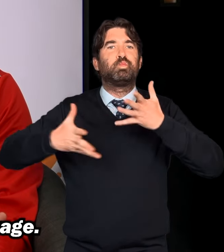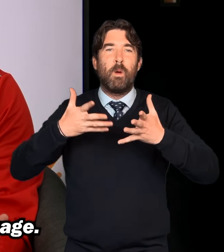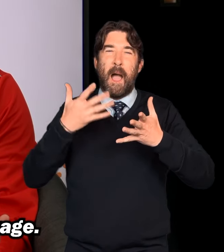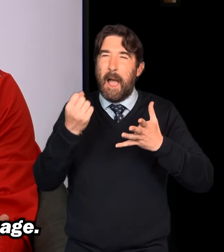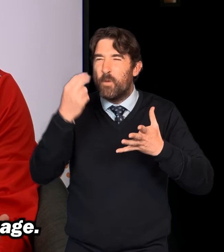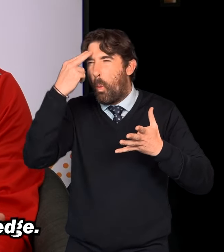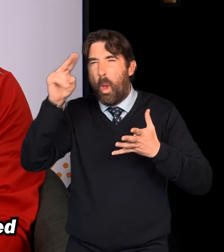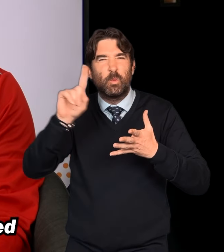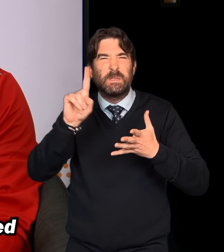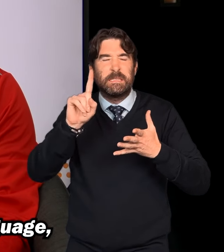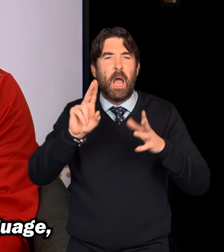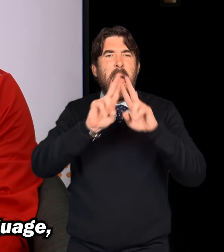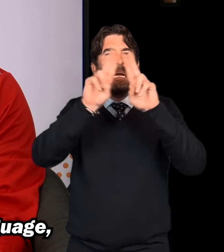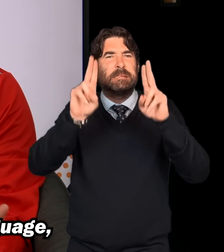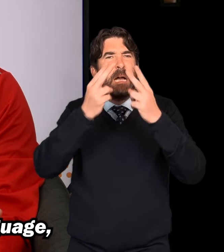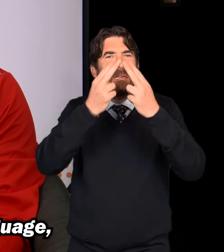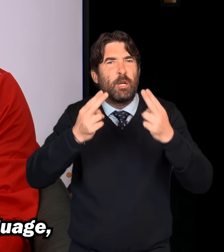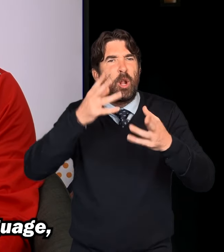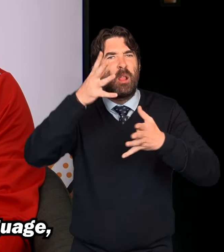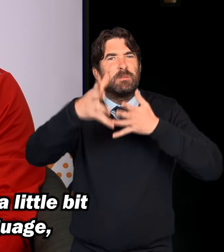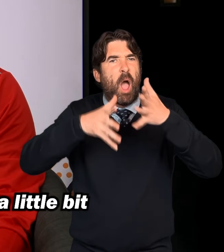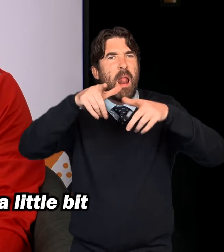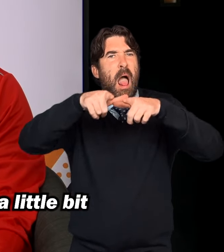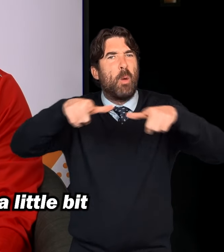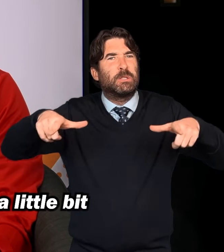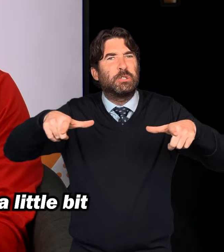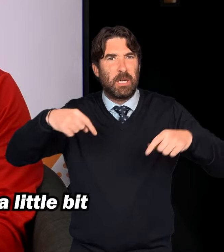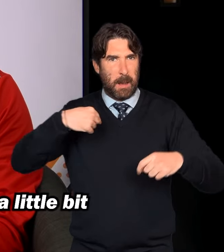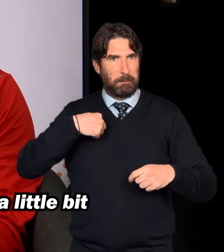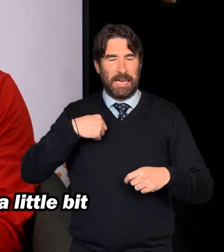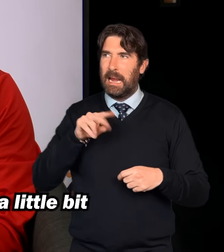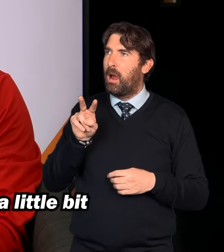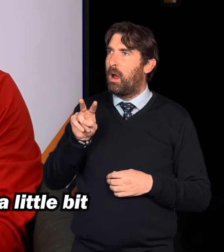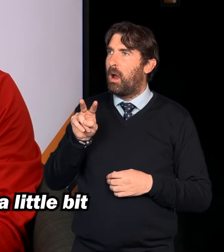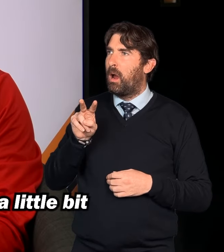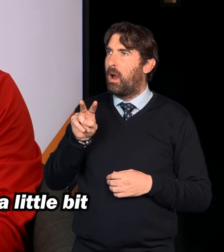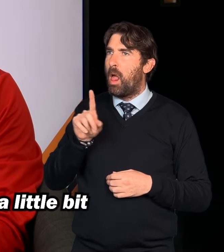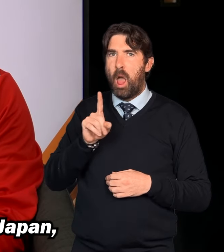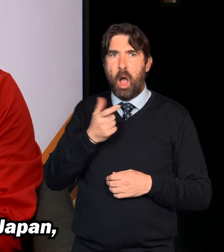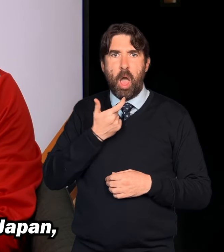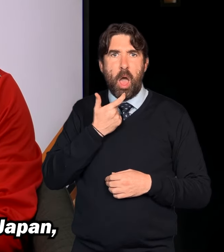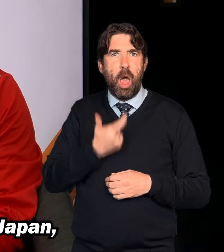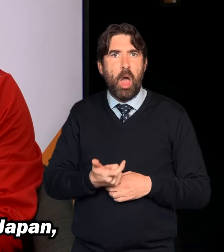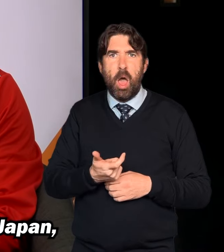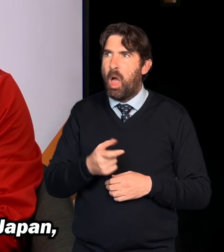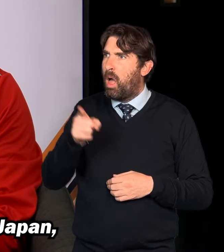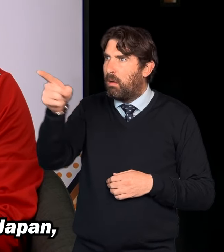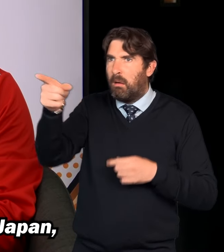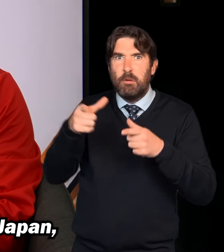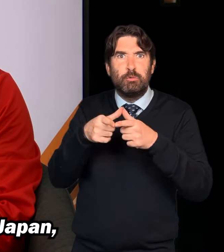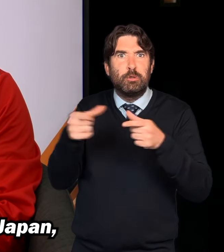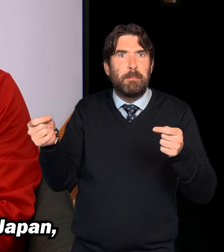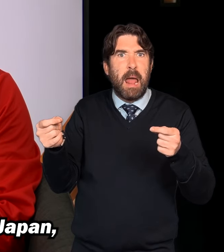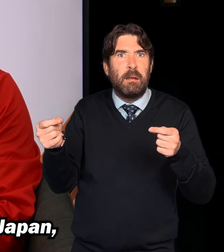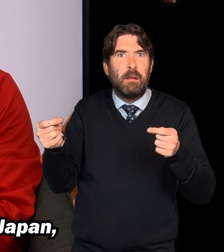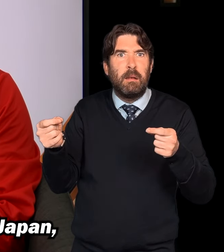obviously use sign language, but there's a thing called the international sign language, which I obviously picked up a little bit over the years, and to witness that I